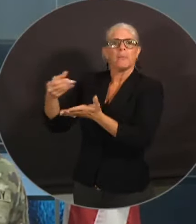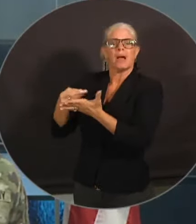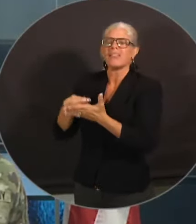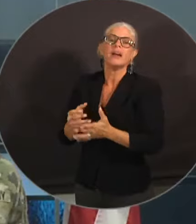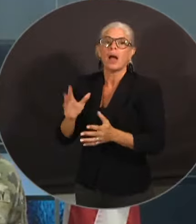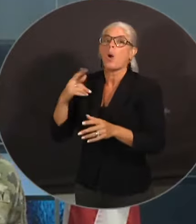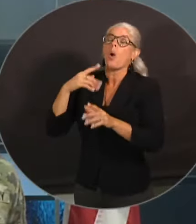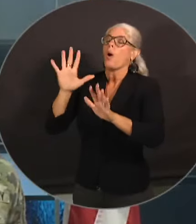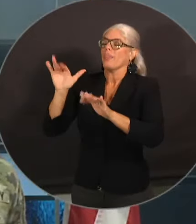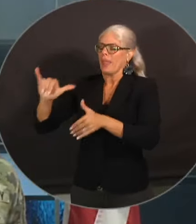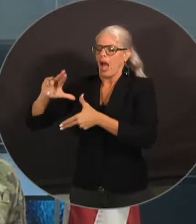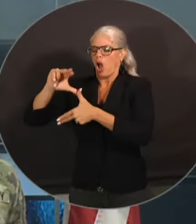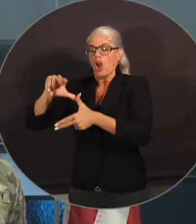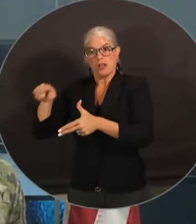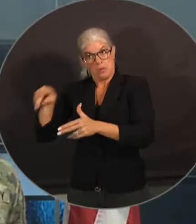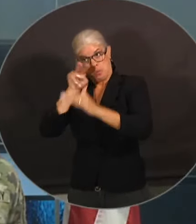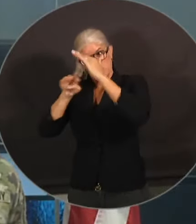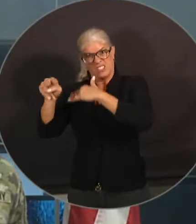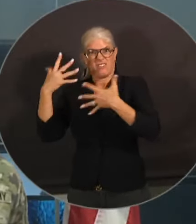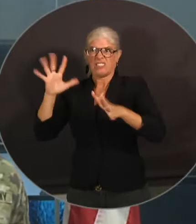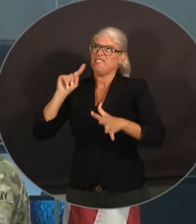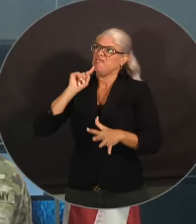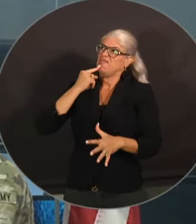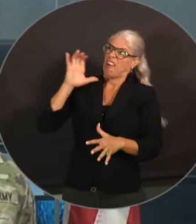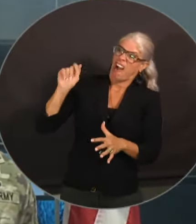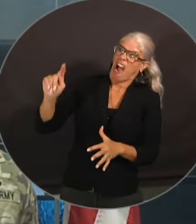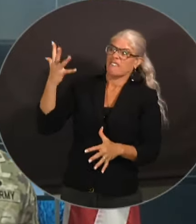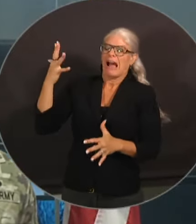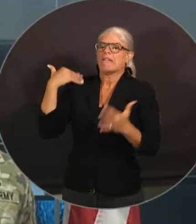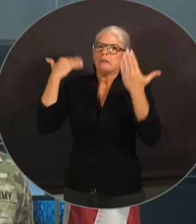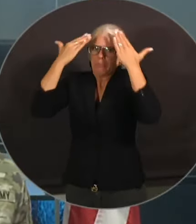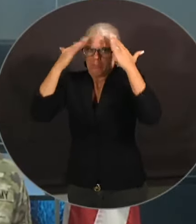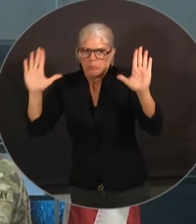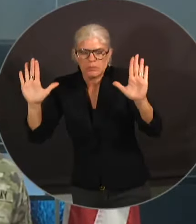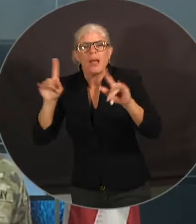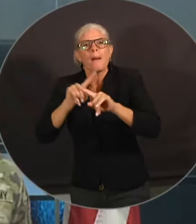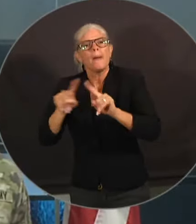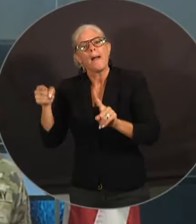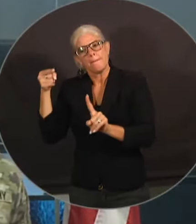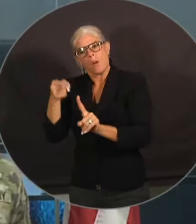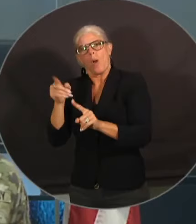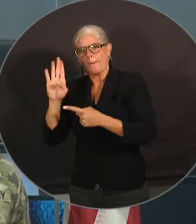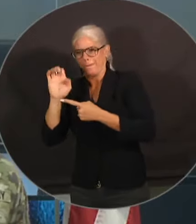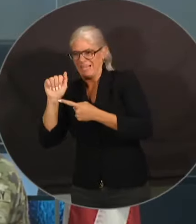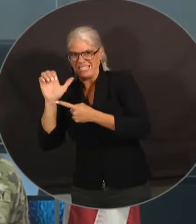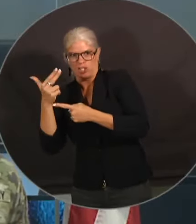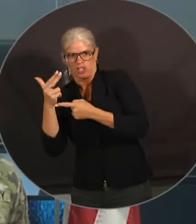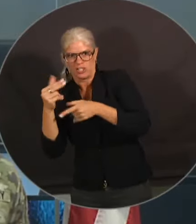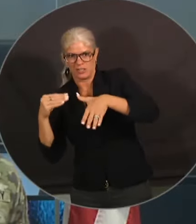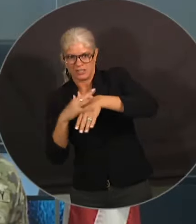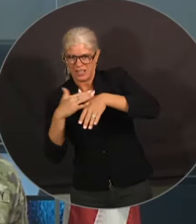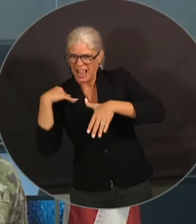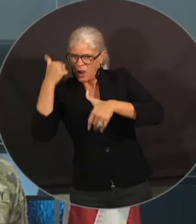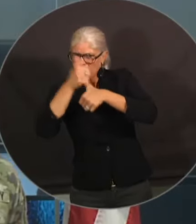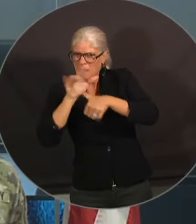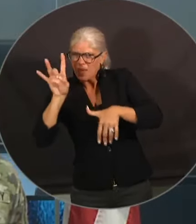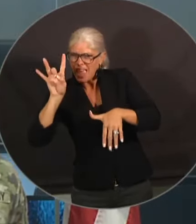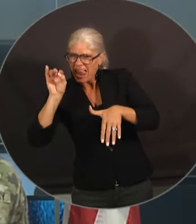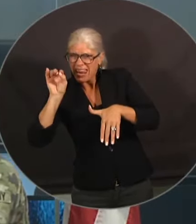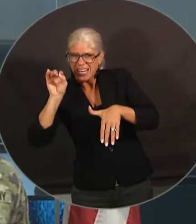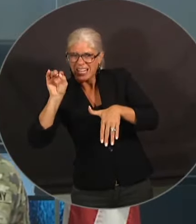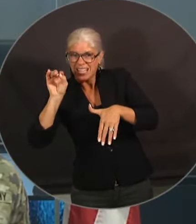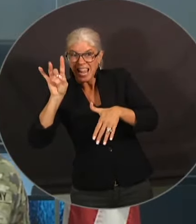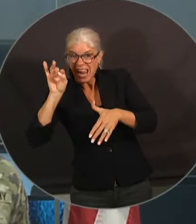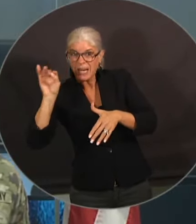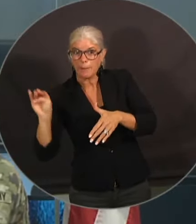right? And but I remember, like Mexico Beach, the debris cost was like $80 million, and their annual budget